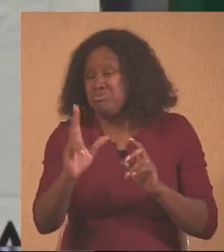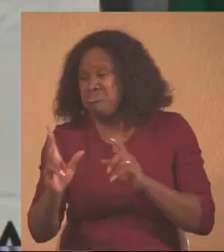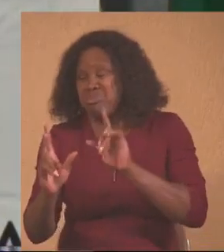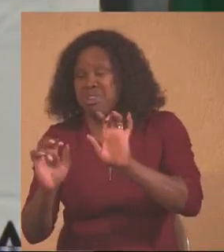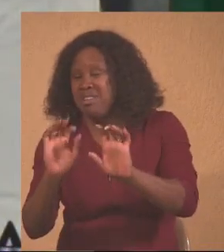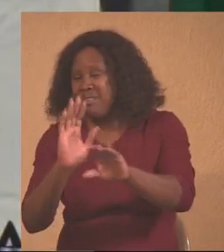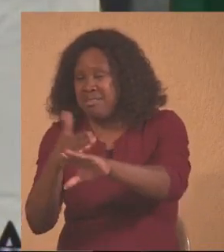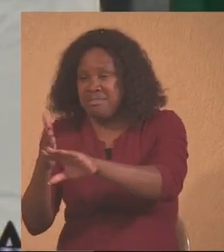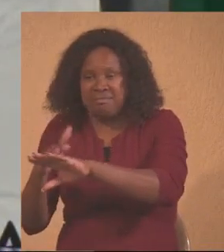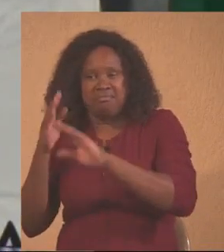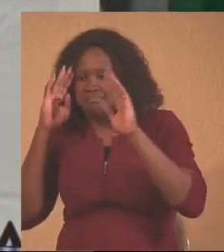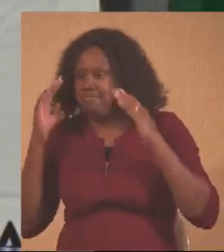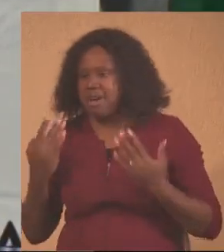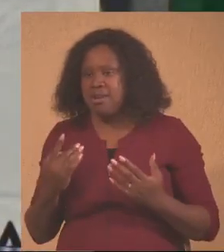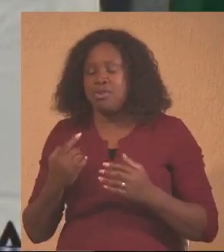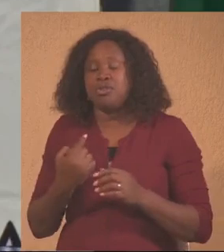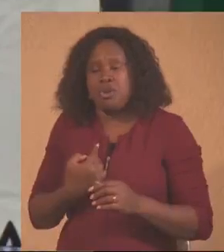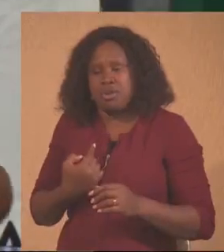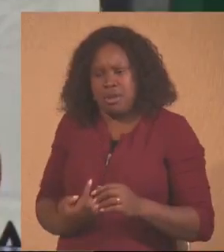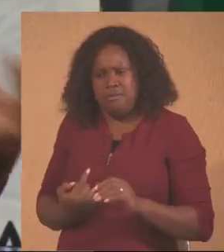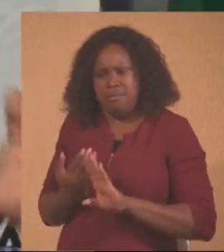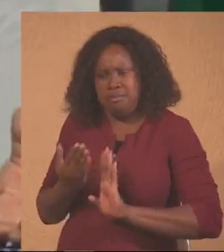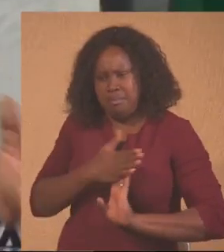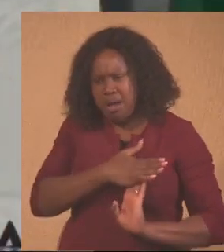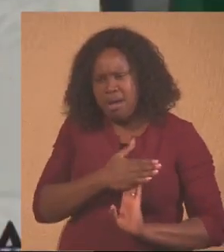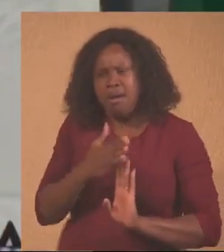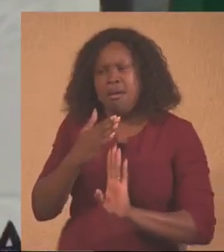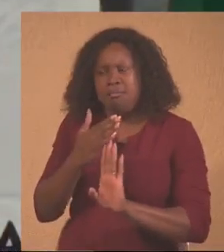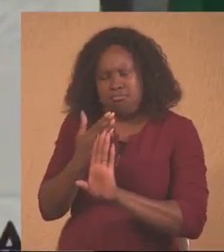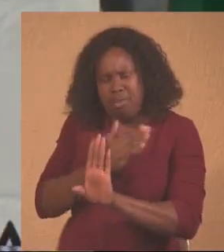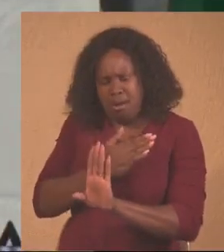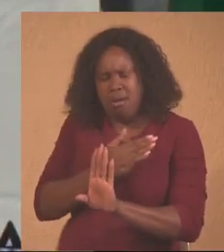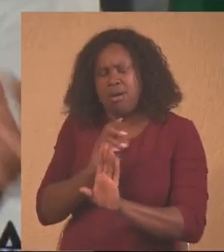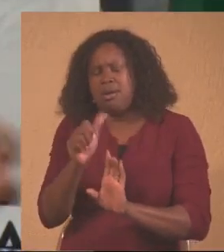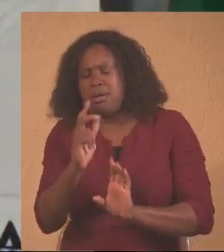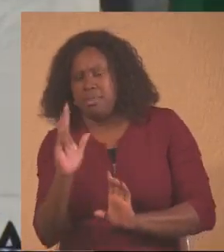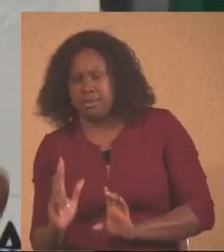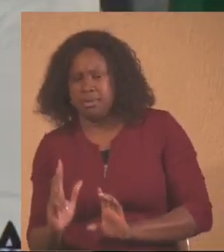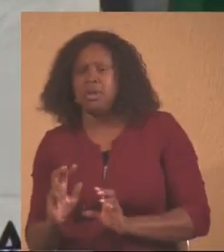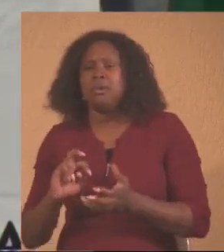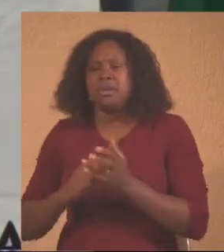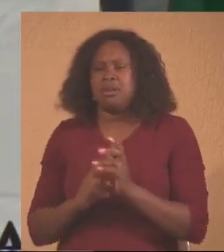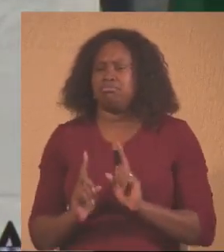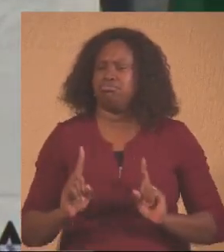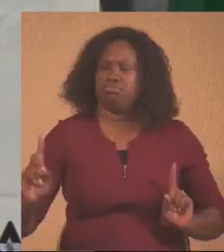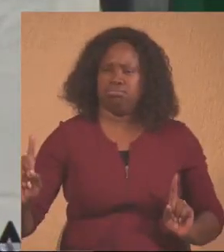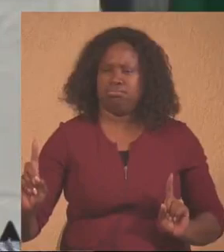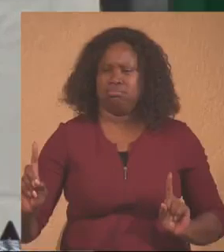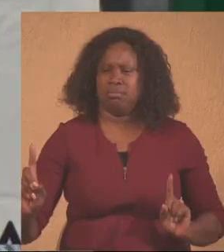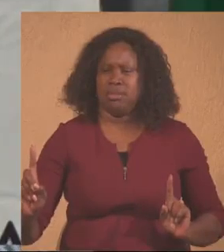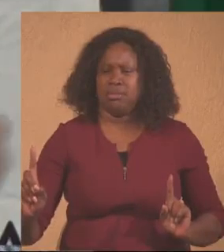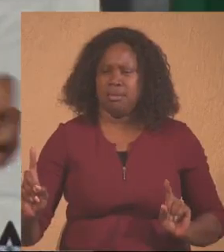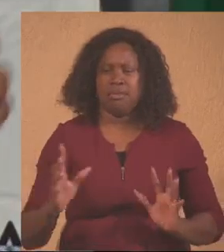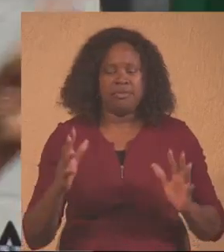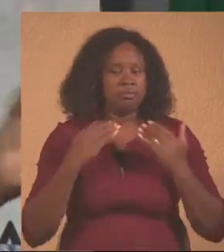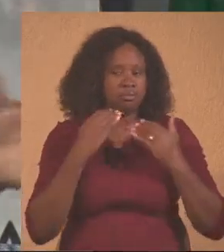traveler. So it's for yourself, to protect yourself and to protect the other person as well. So social distancing is being